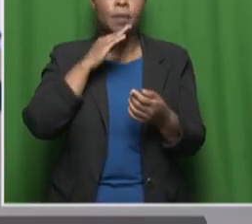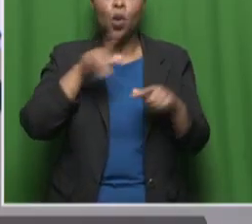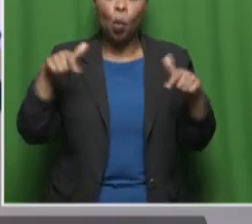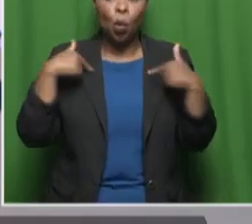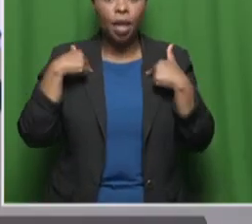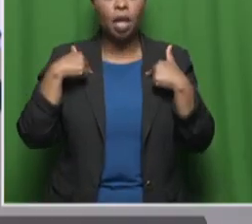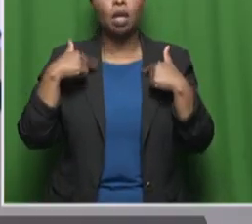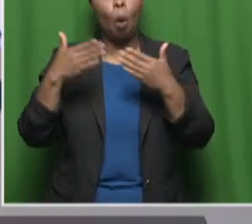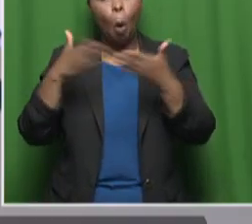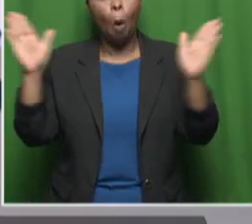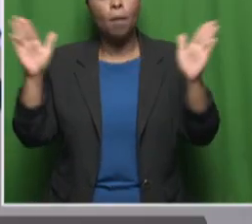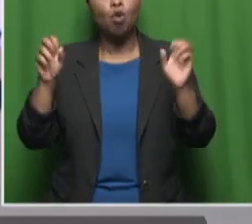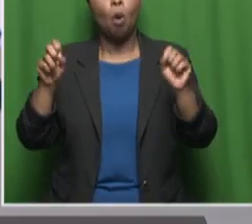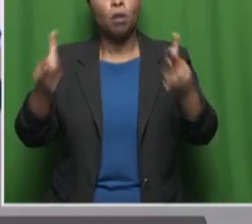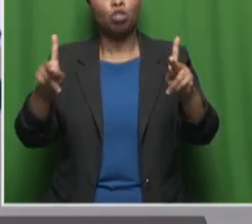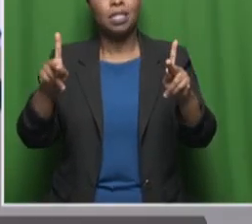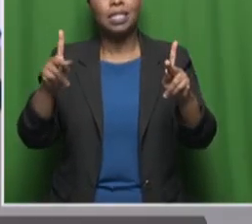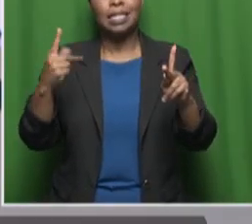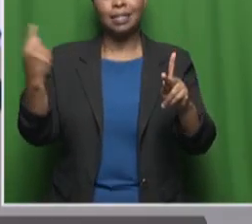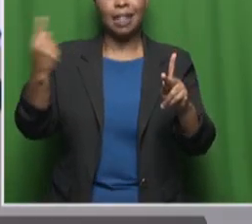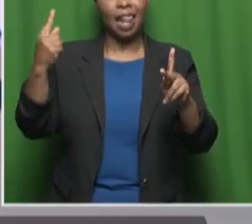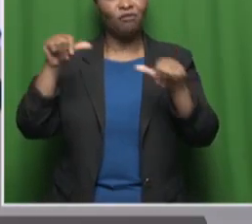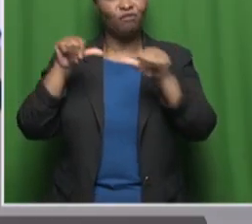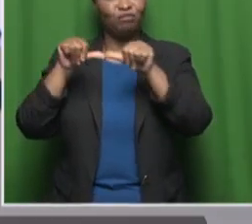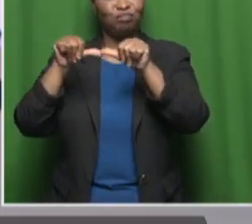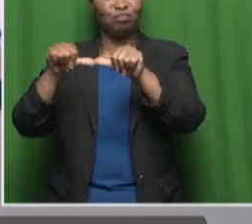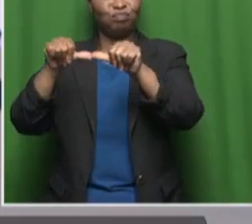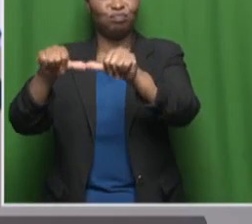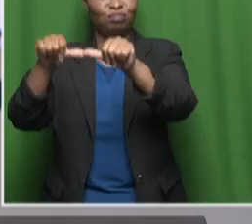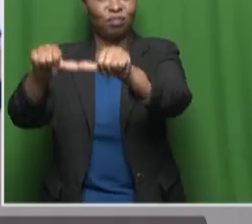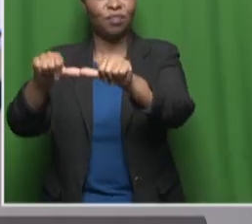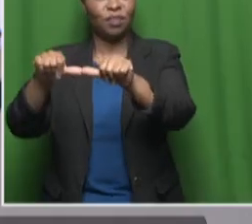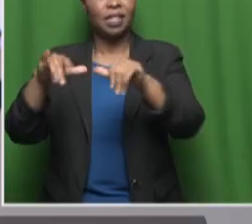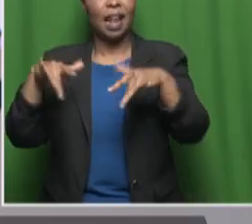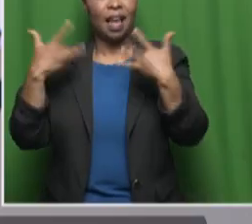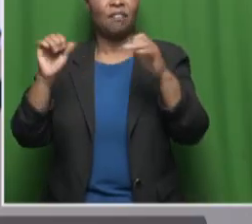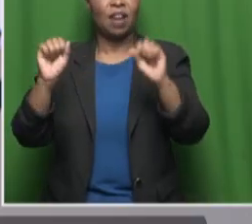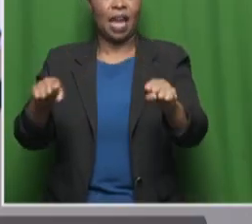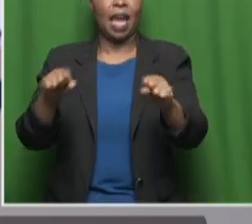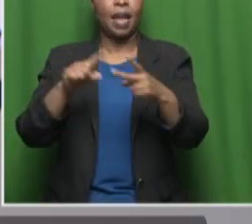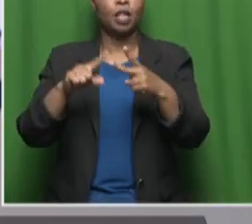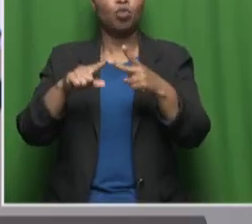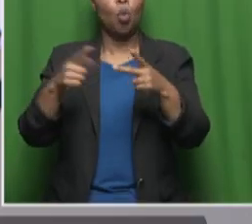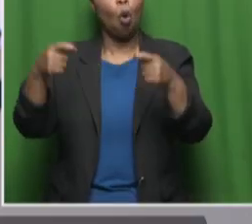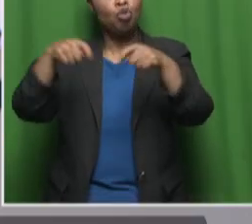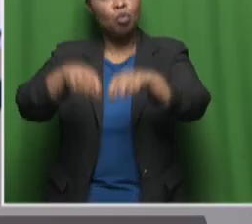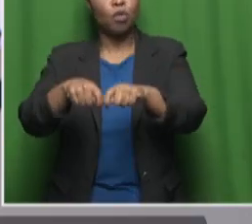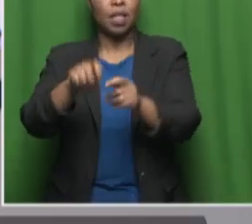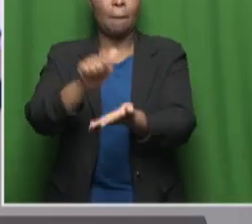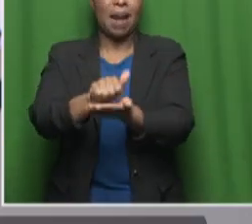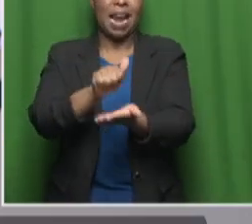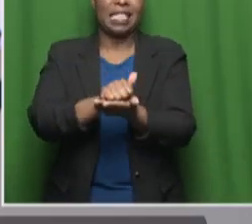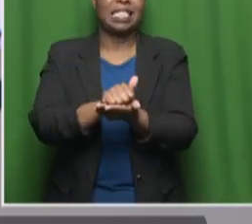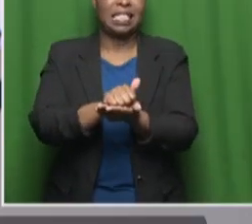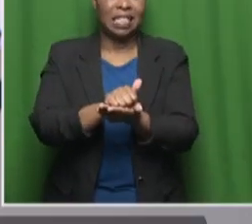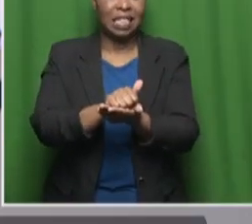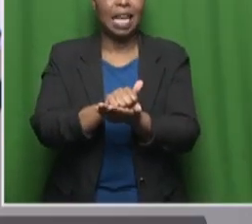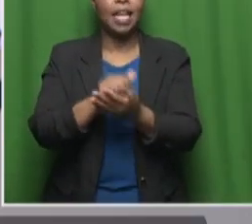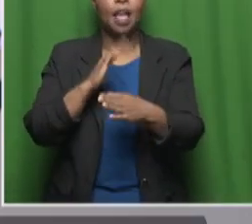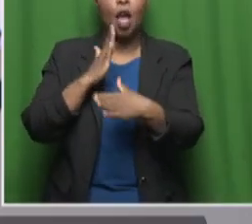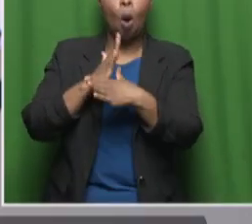opportunities for artists to become self-sustainable, to really contribute to the market, and for their work to be valued not necessarily just